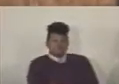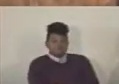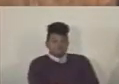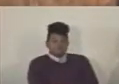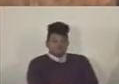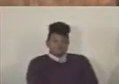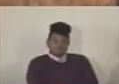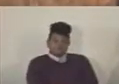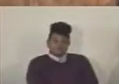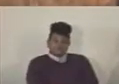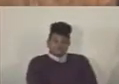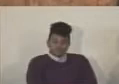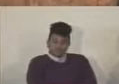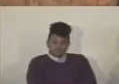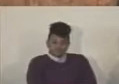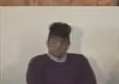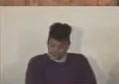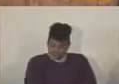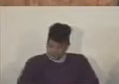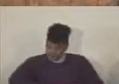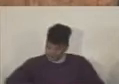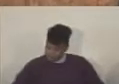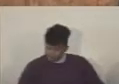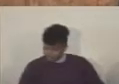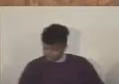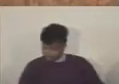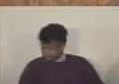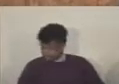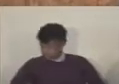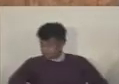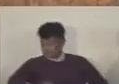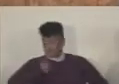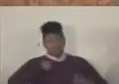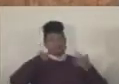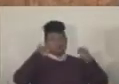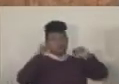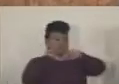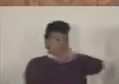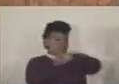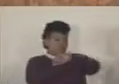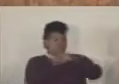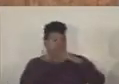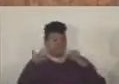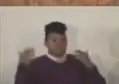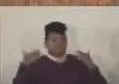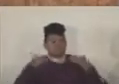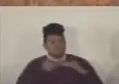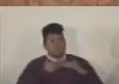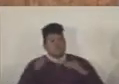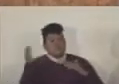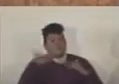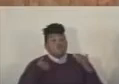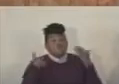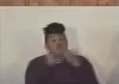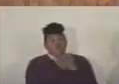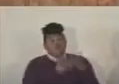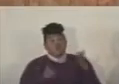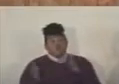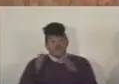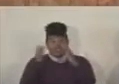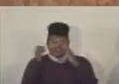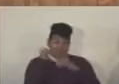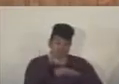lexicon. A substantial risk of injustice? It should be any risk of injustice. How do you determine the levels